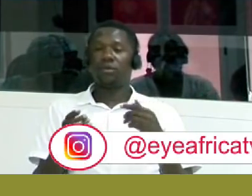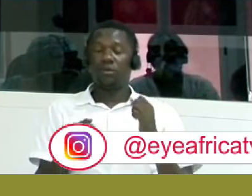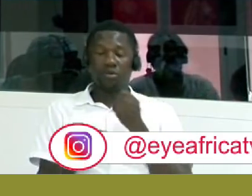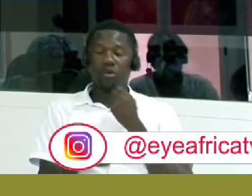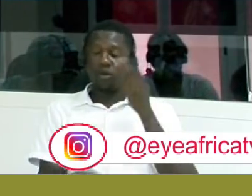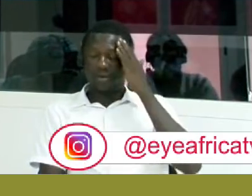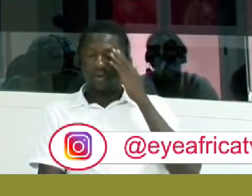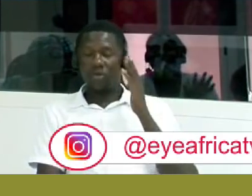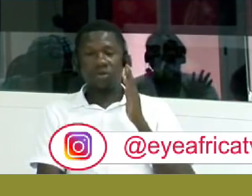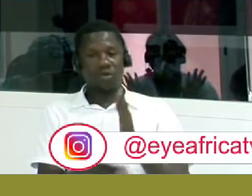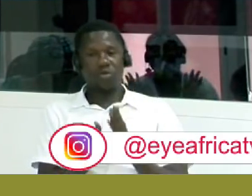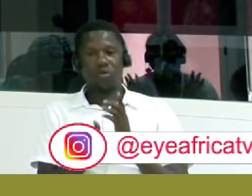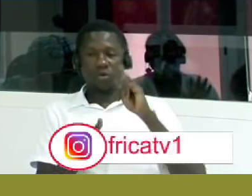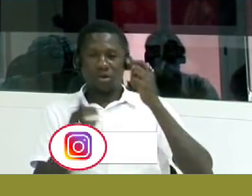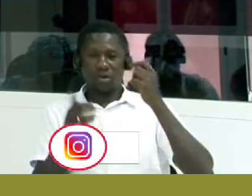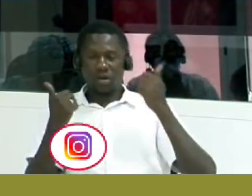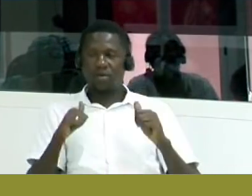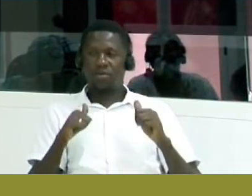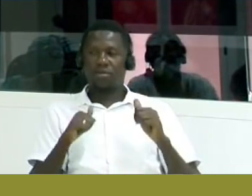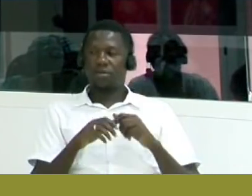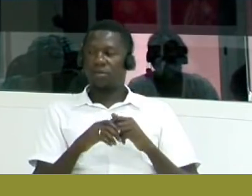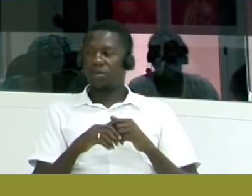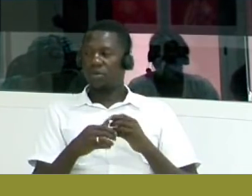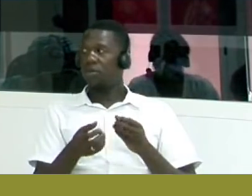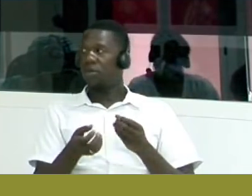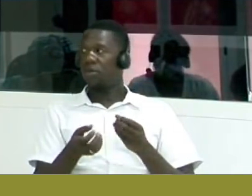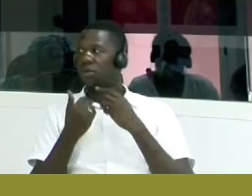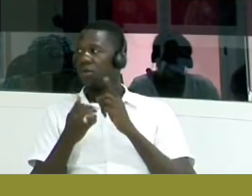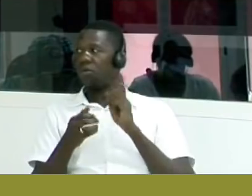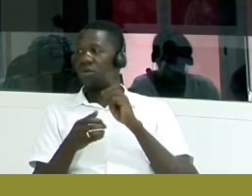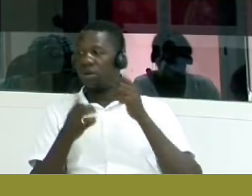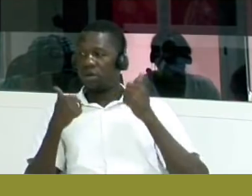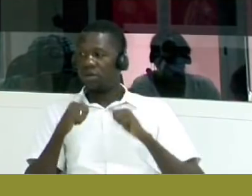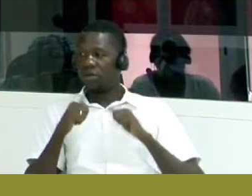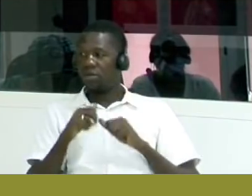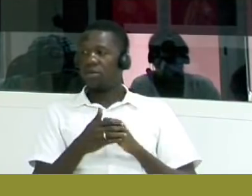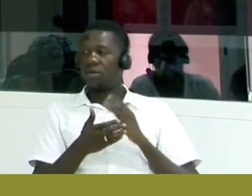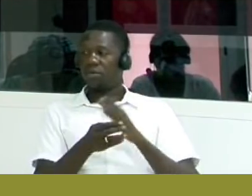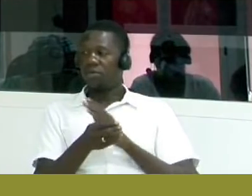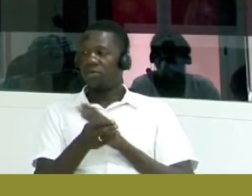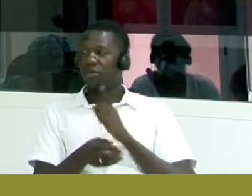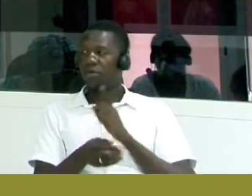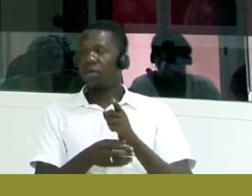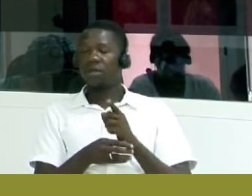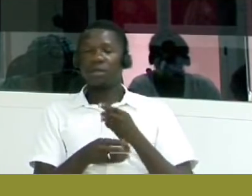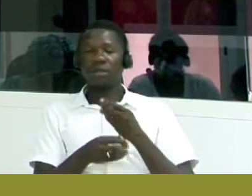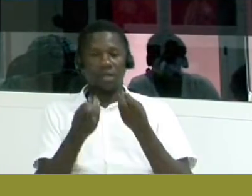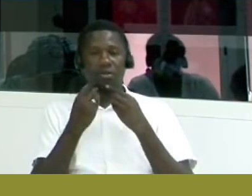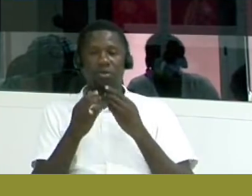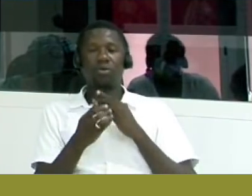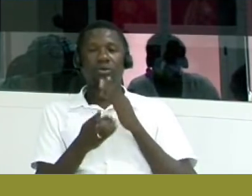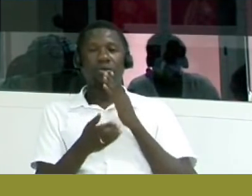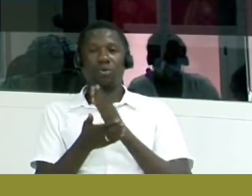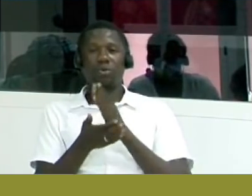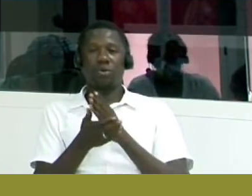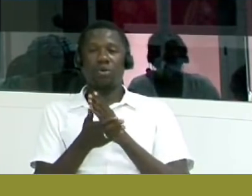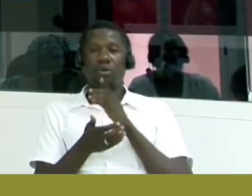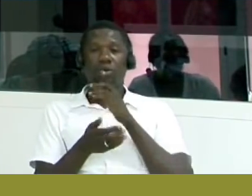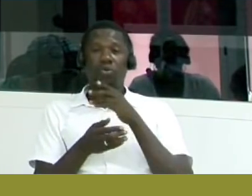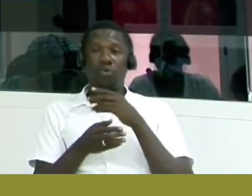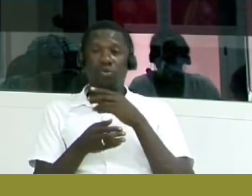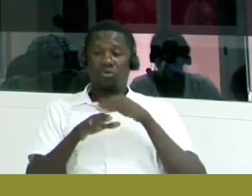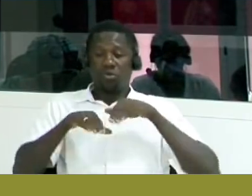happened. Okay, you will tell us what would have happened. But before that, tell us the fact. You disowned